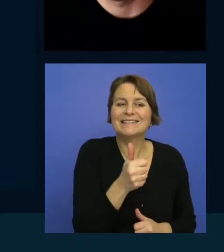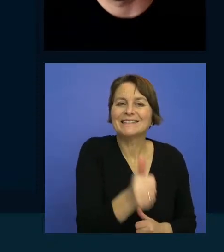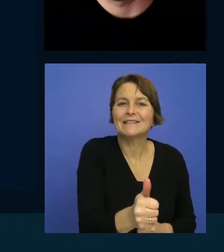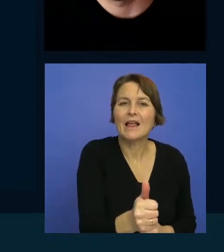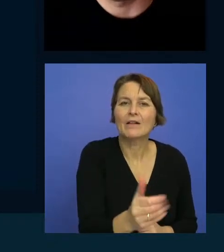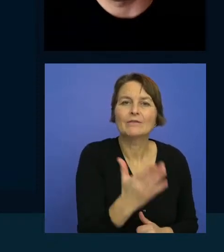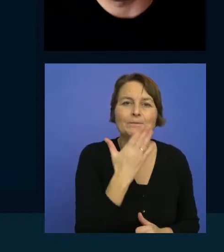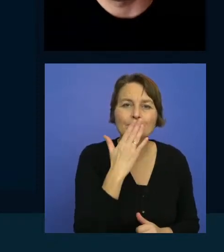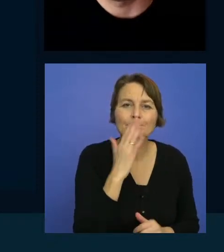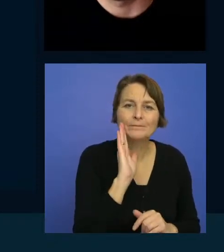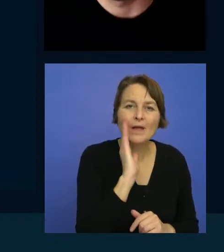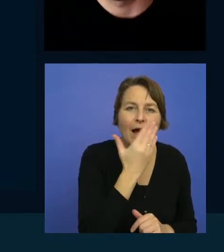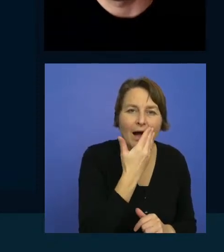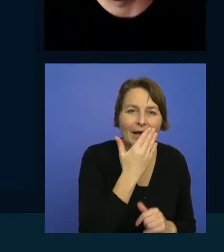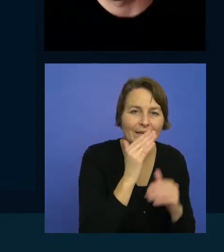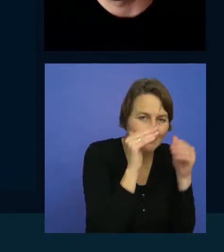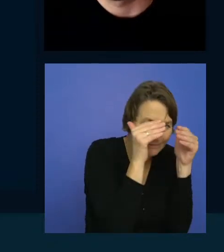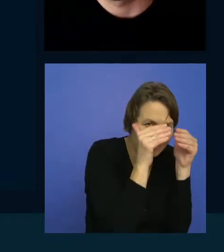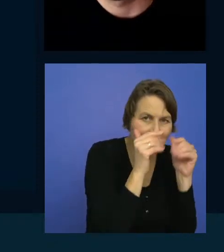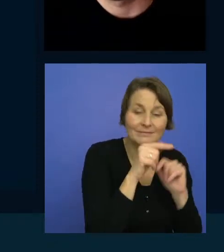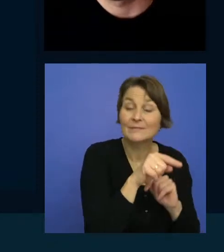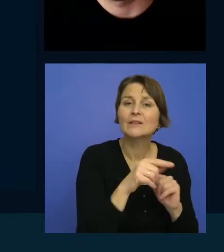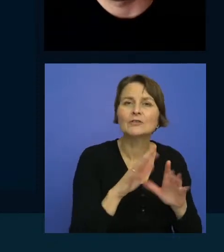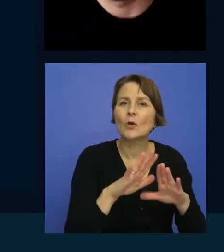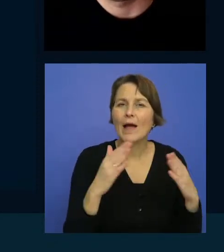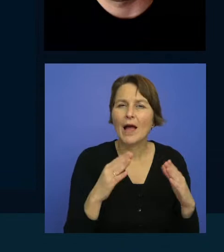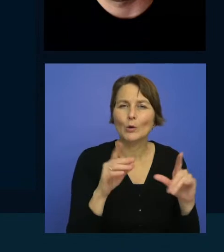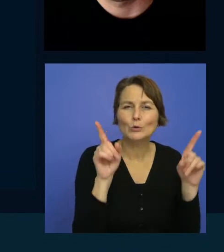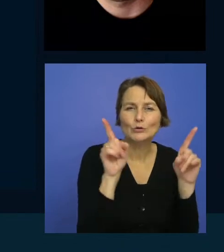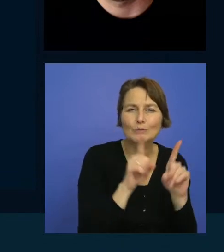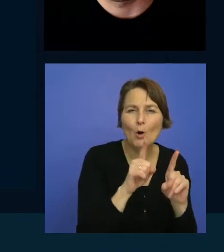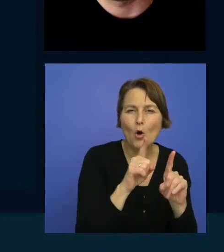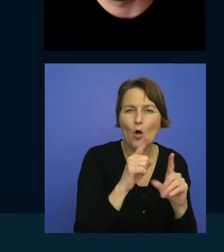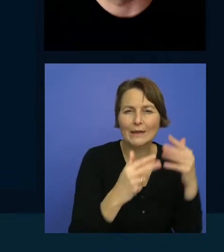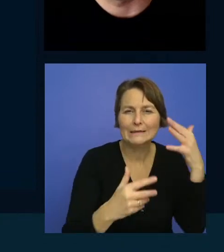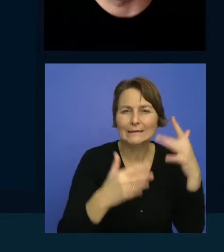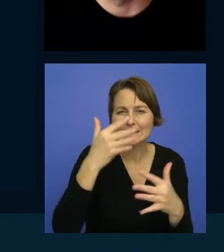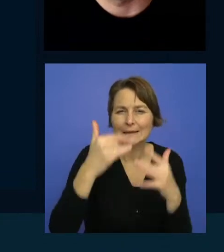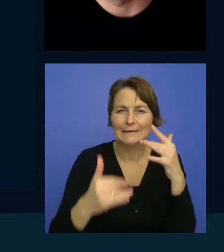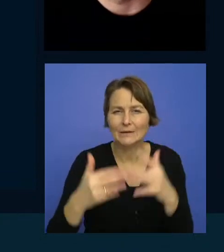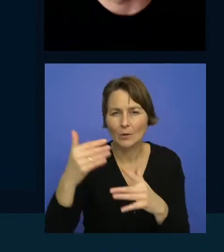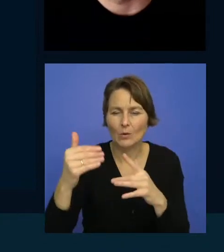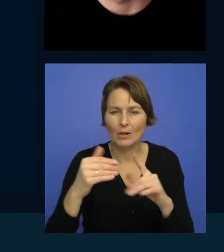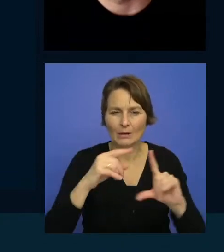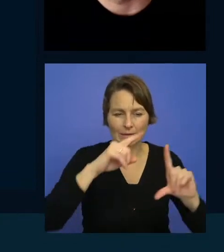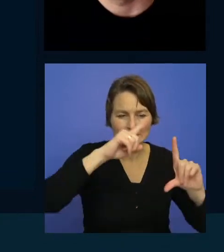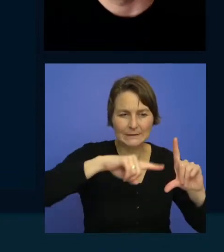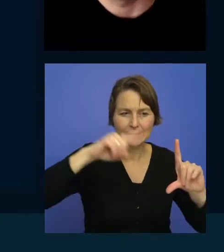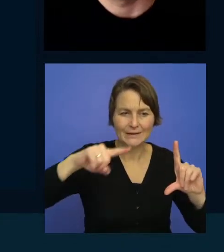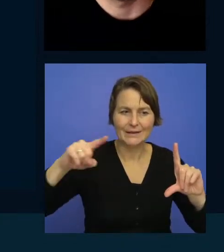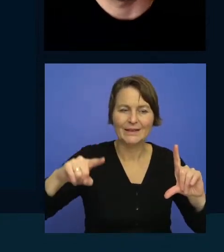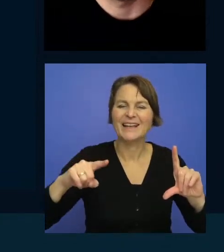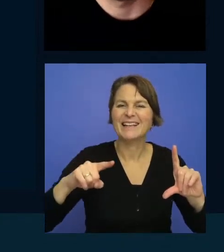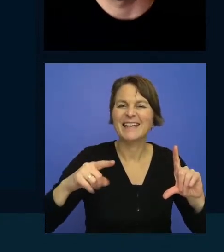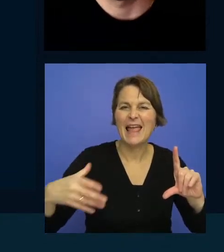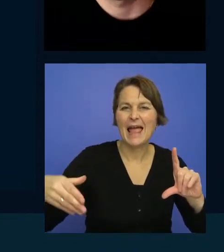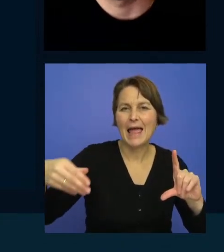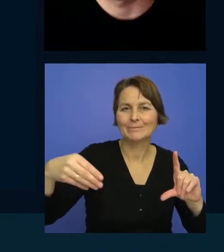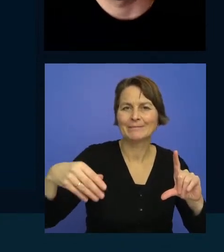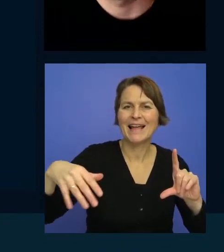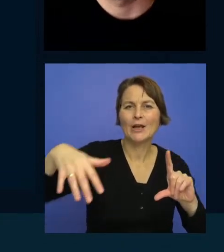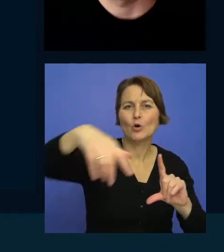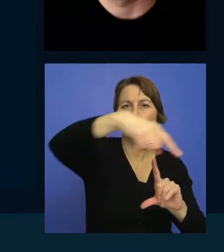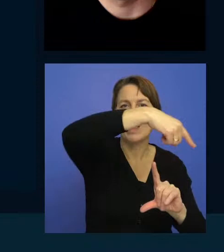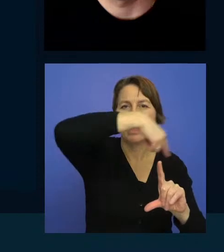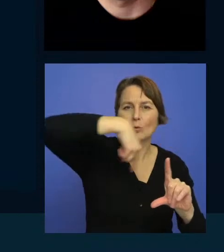computation by adding a small amount of statistical noise to the query. The noise is significant enough to